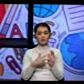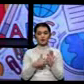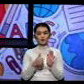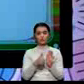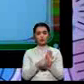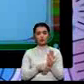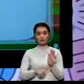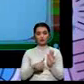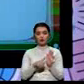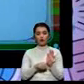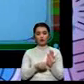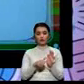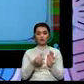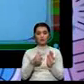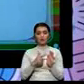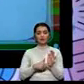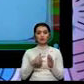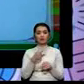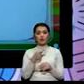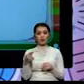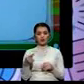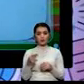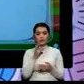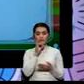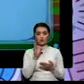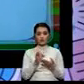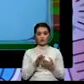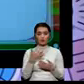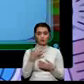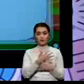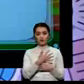11860 dan 6270 ni ayiramiz. Javob